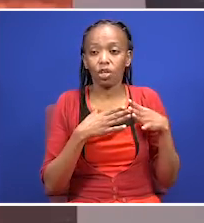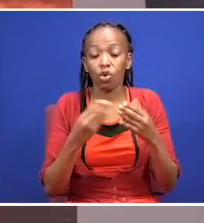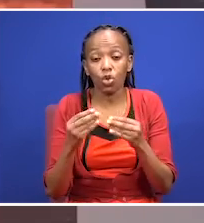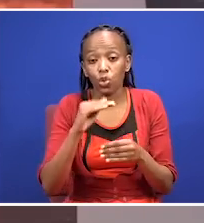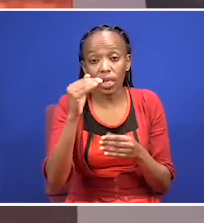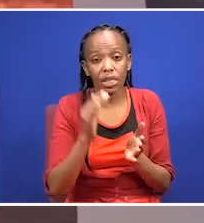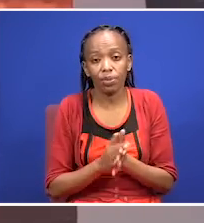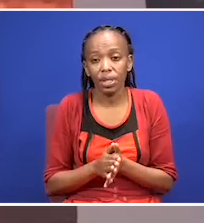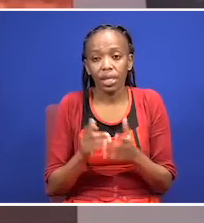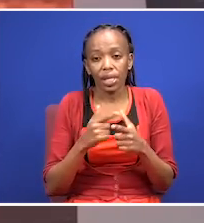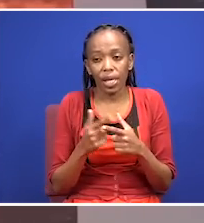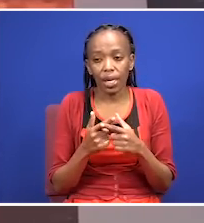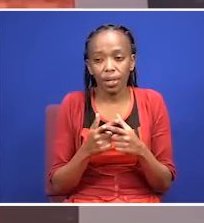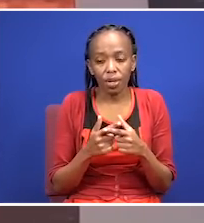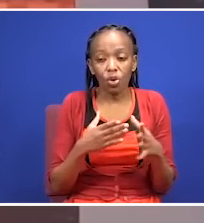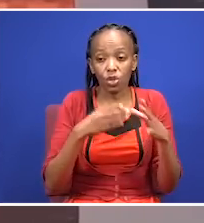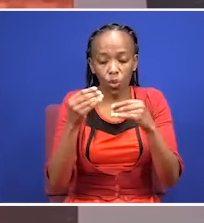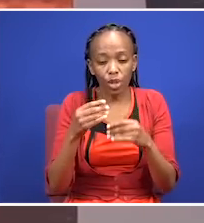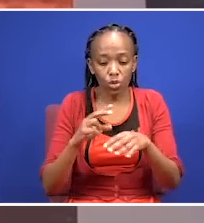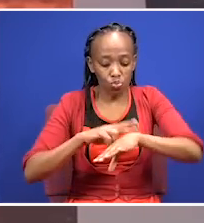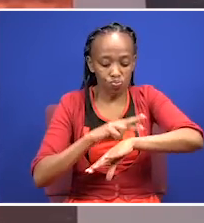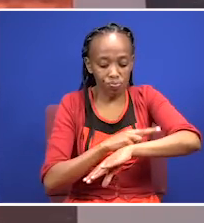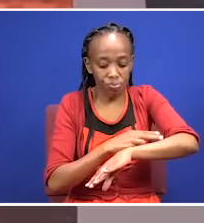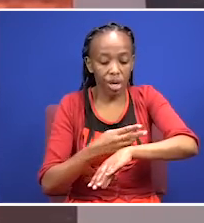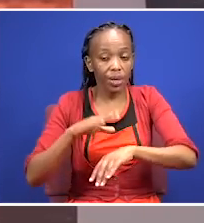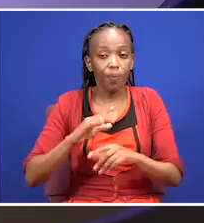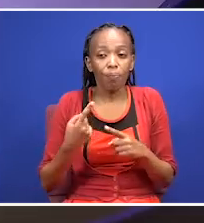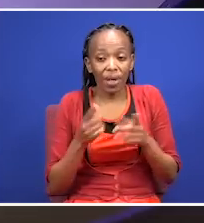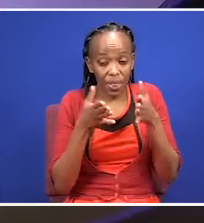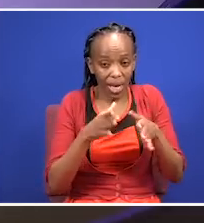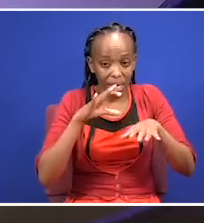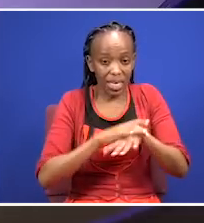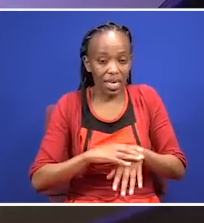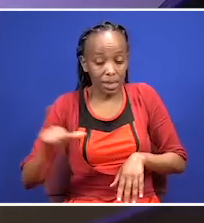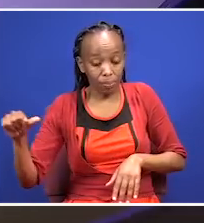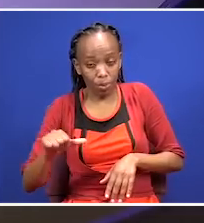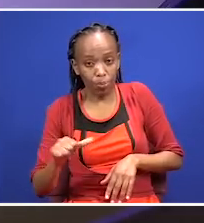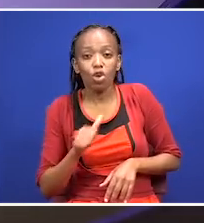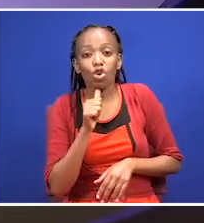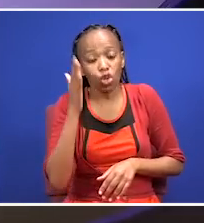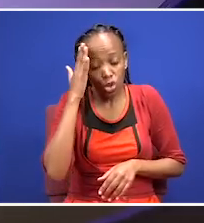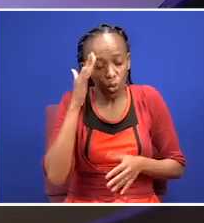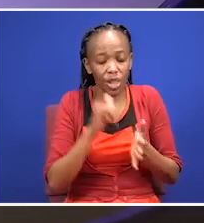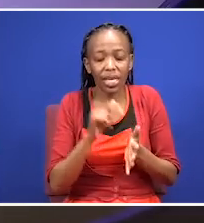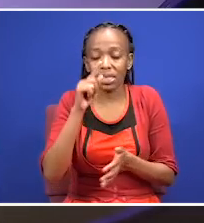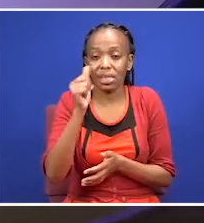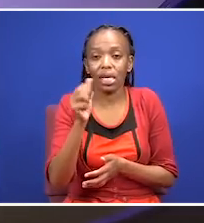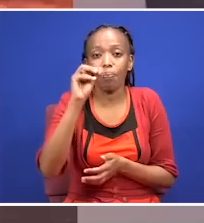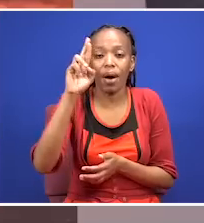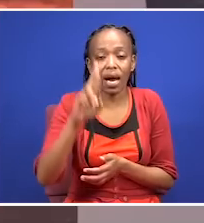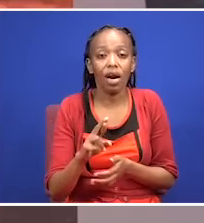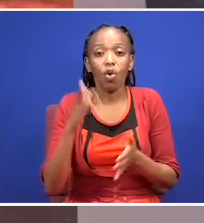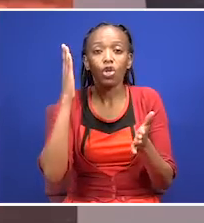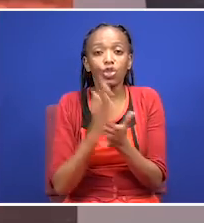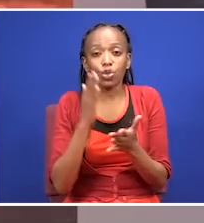certain town he was going to attend to his ship but there he finds a prostitute not knowing that tamar was